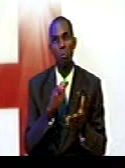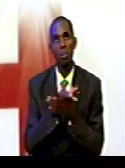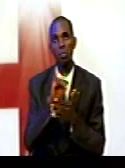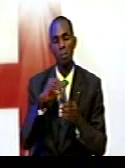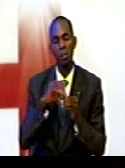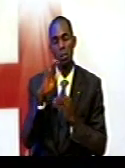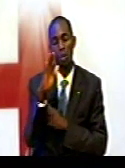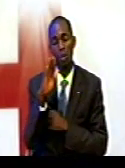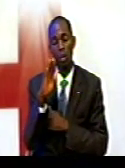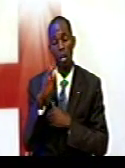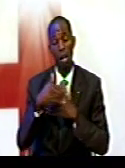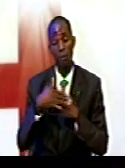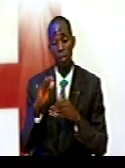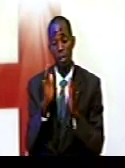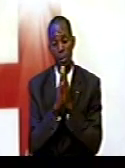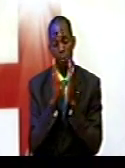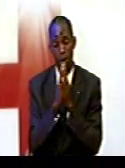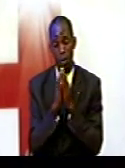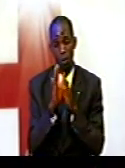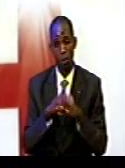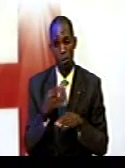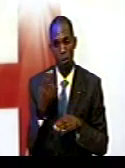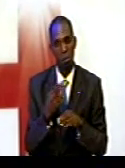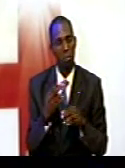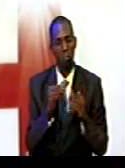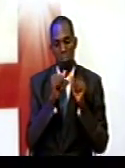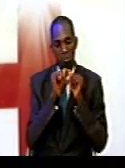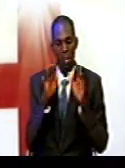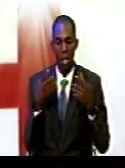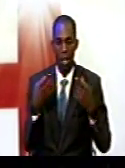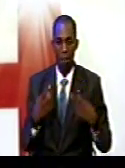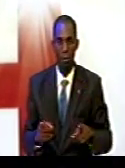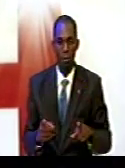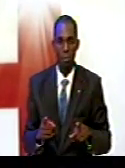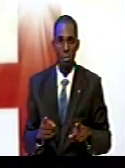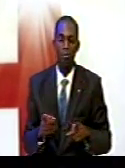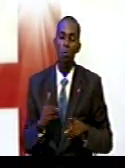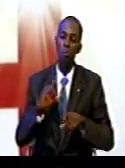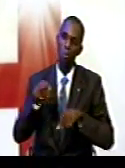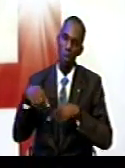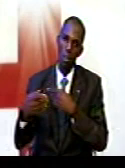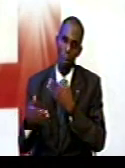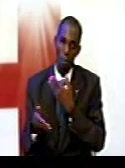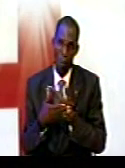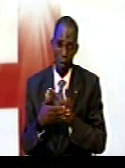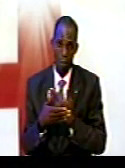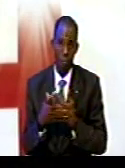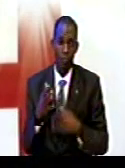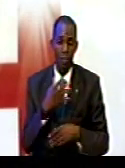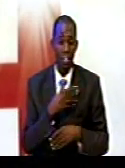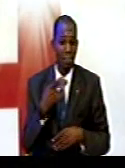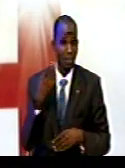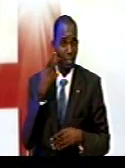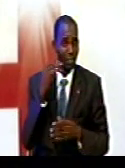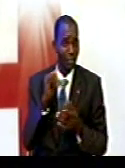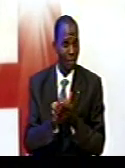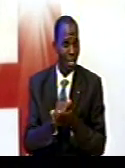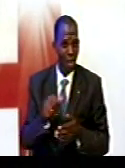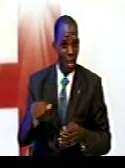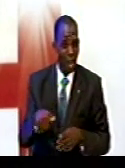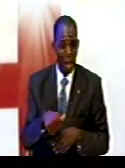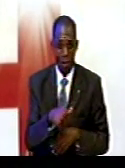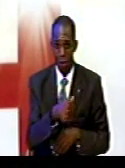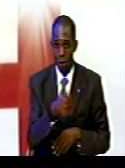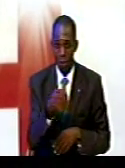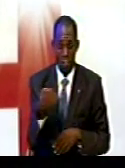here believing God. After the prayer, nothing happened. I went back. And when I went back, I come